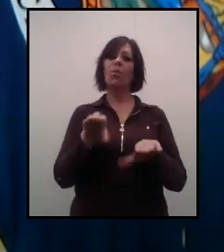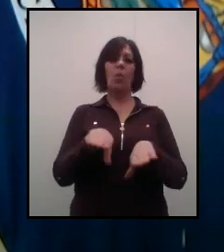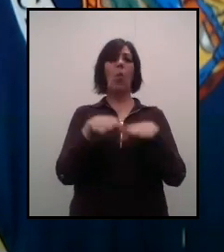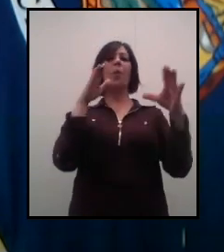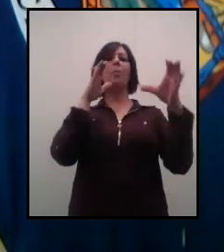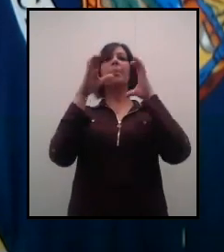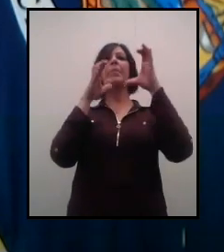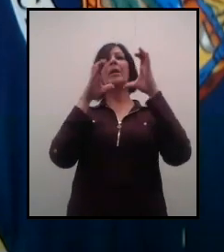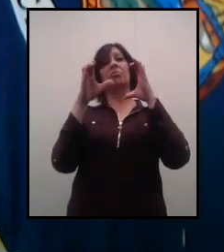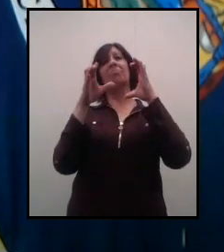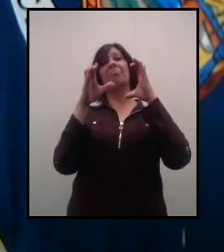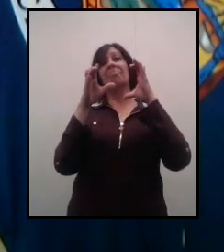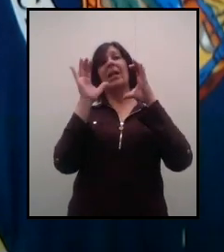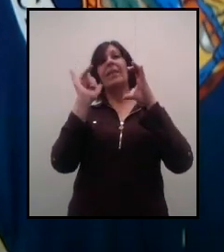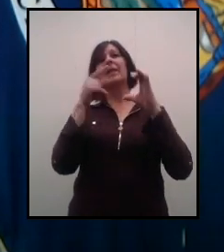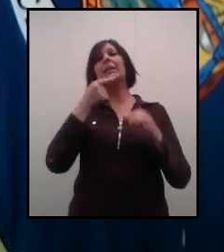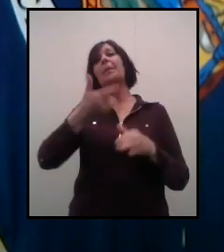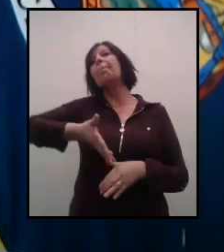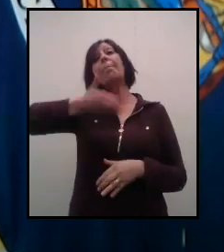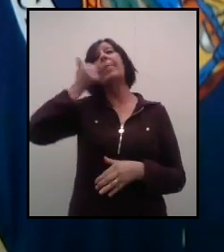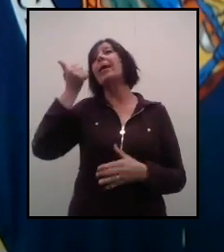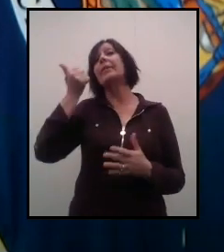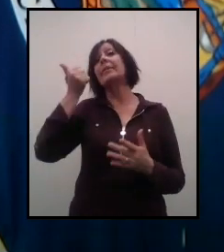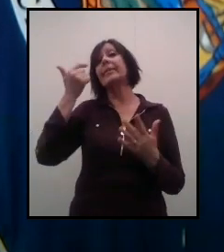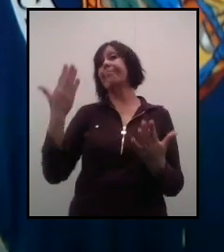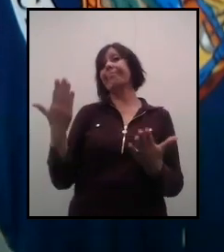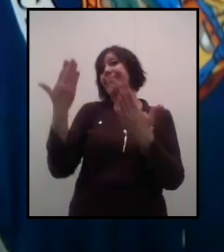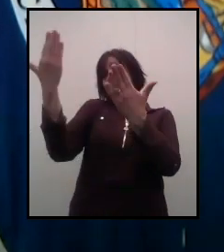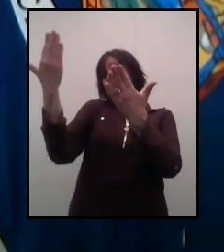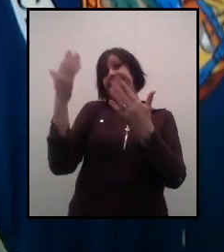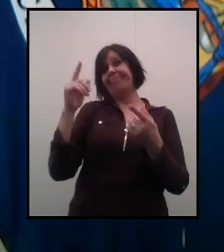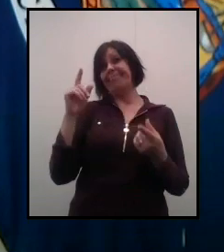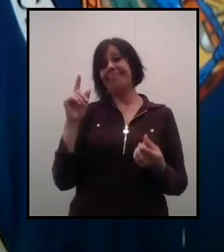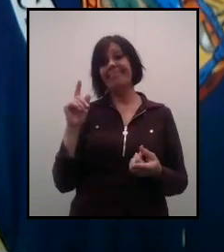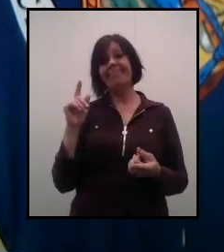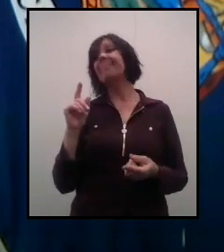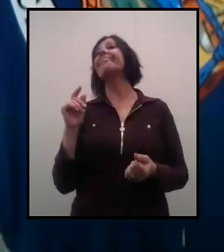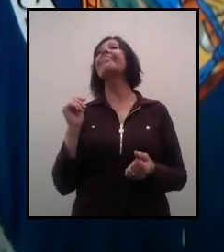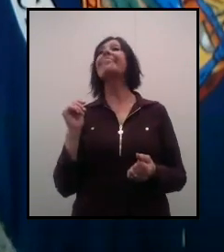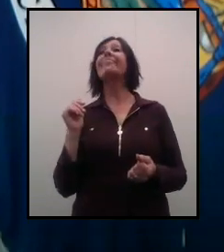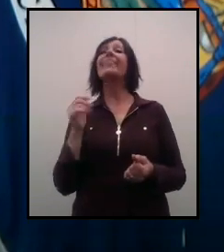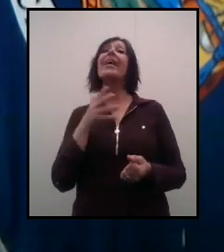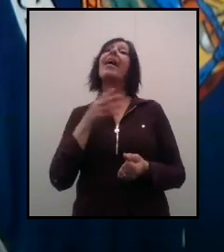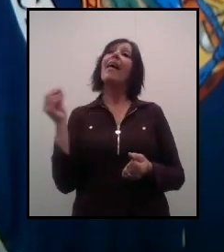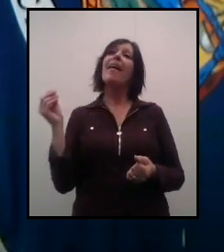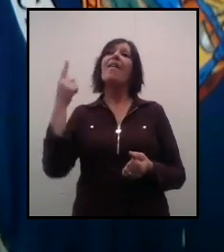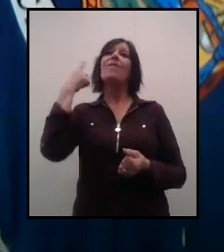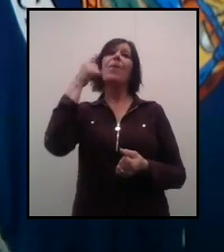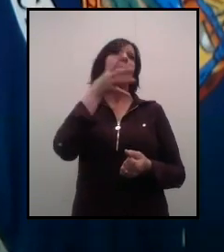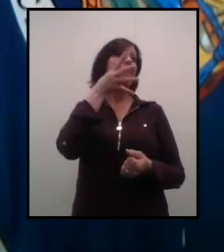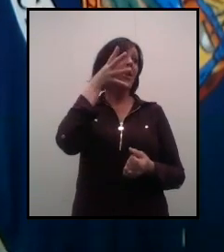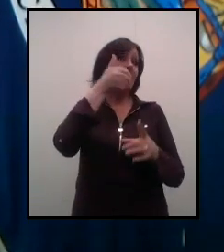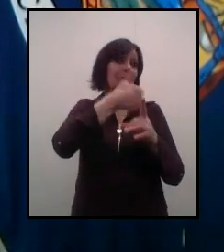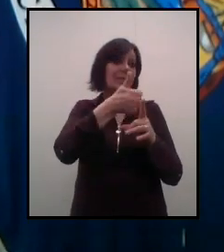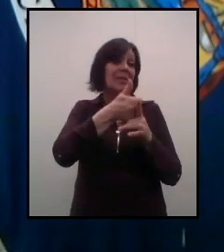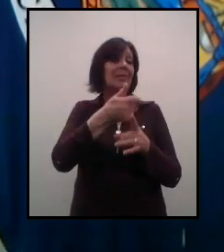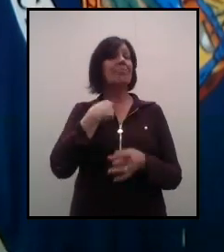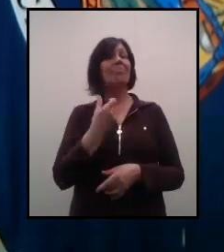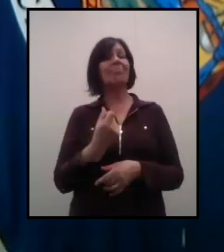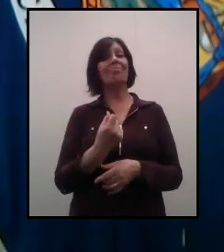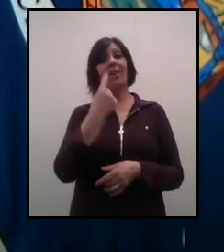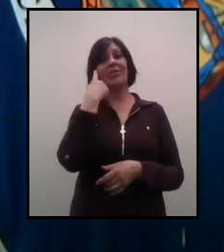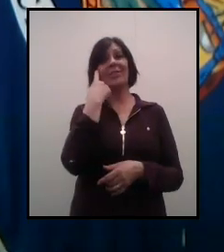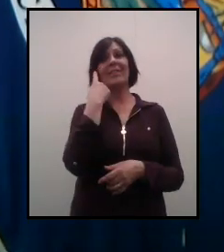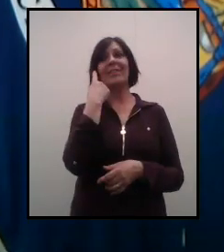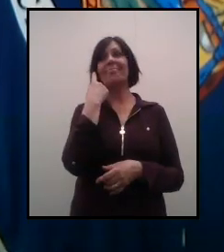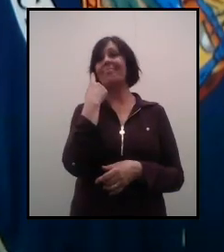parent. I think that's that's the best option for to a road to success. And then for parents, I can understand that